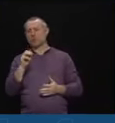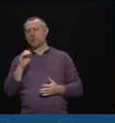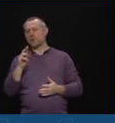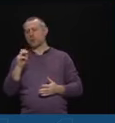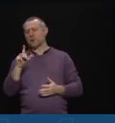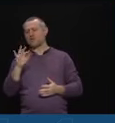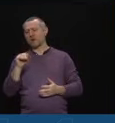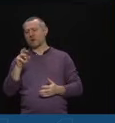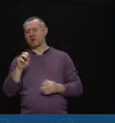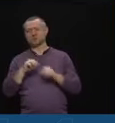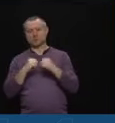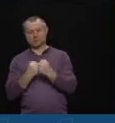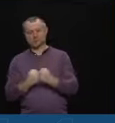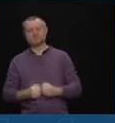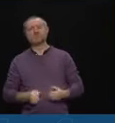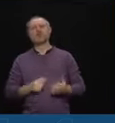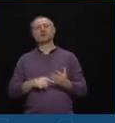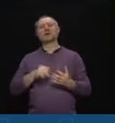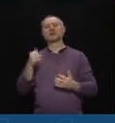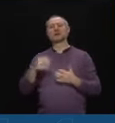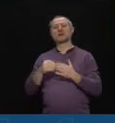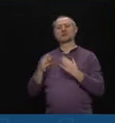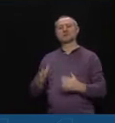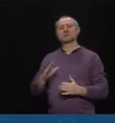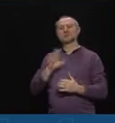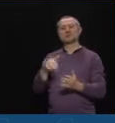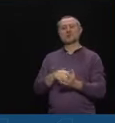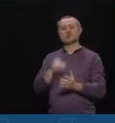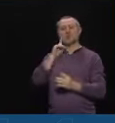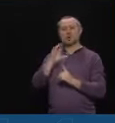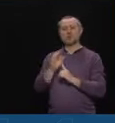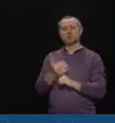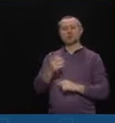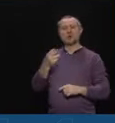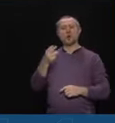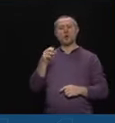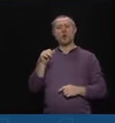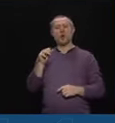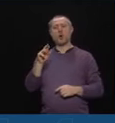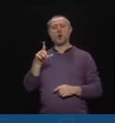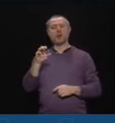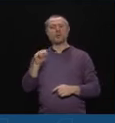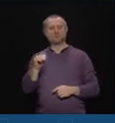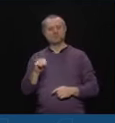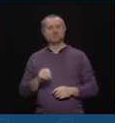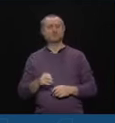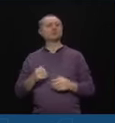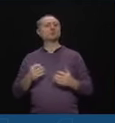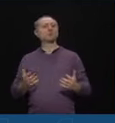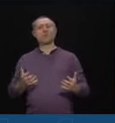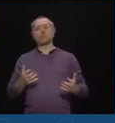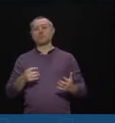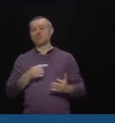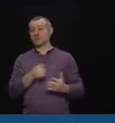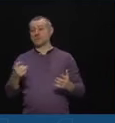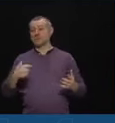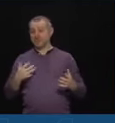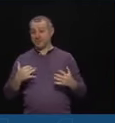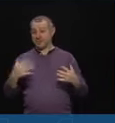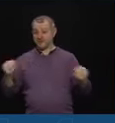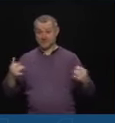Harlem. So, yes, we'll see plaques, but when we leave here today, I want this to be a visual reminder. I